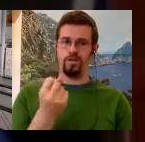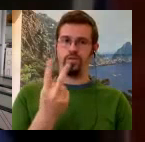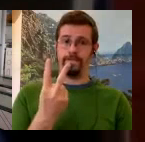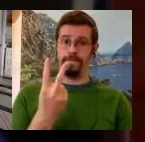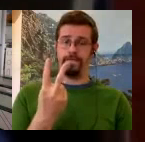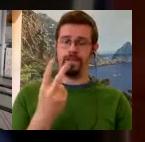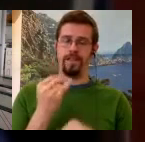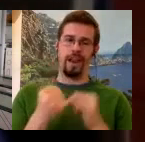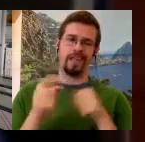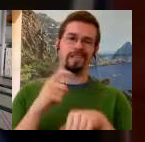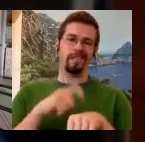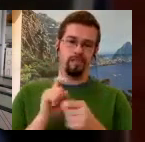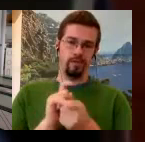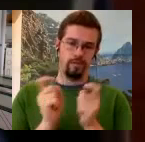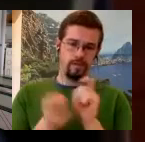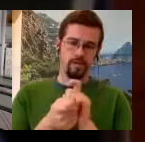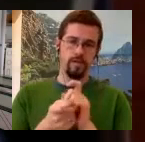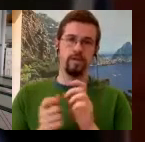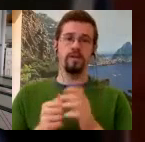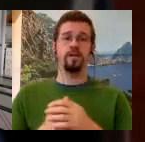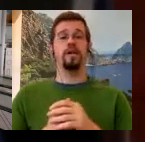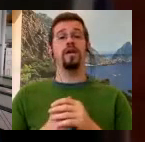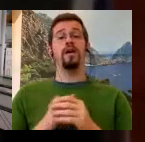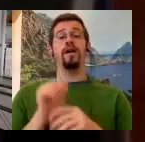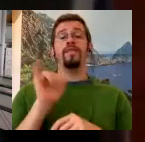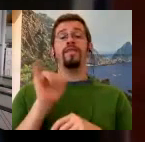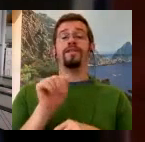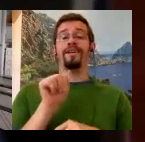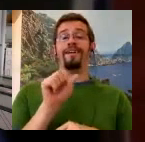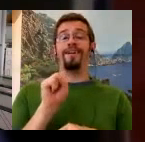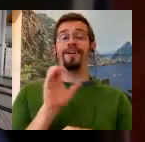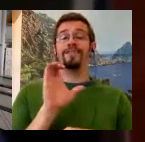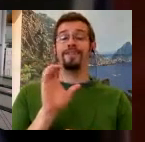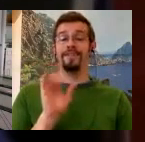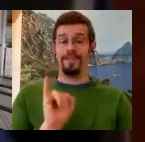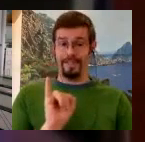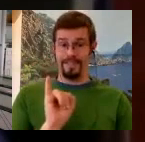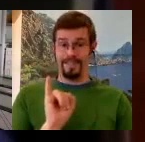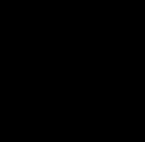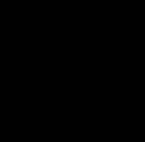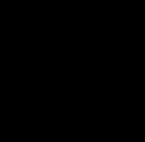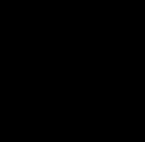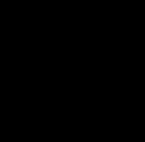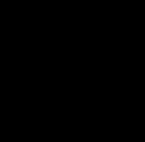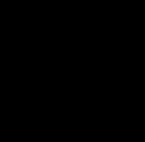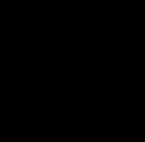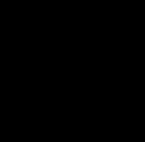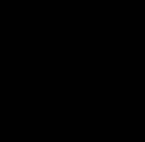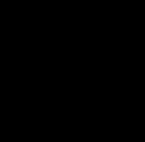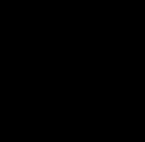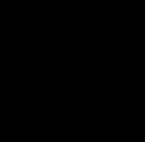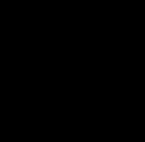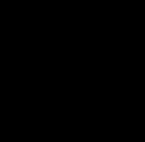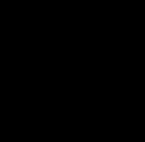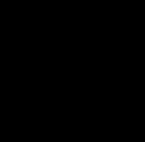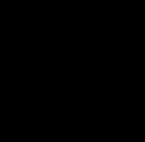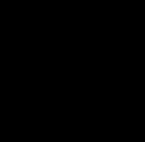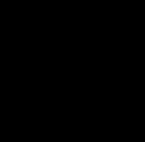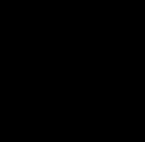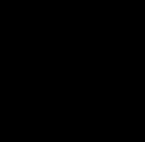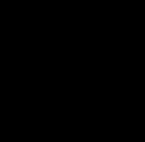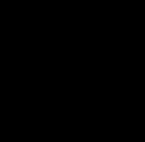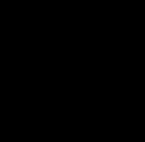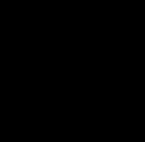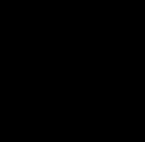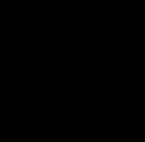That's the same for the ASCII, and it's the same for the Unicode. The formal sign writing has been stable for 2 years, and